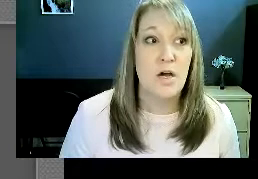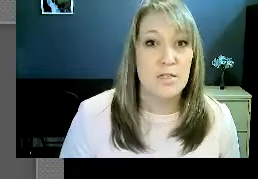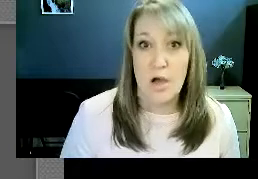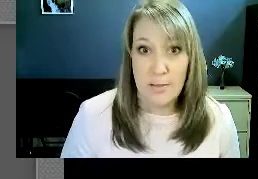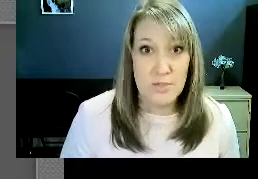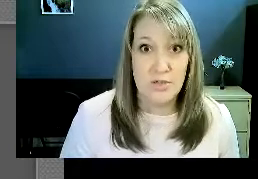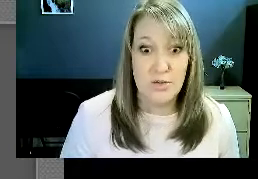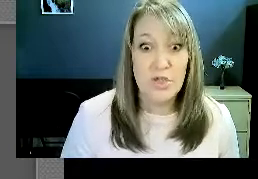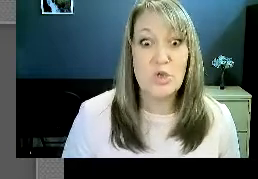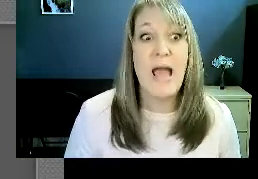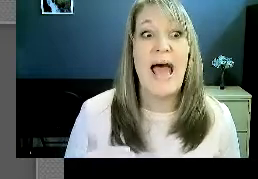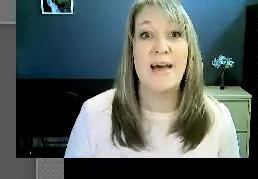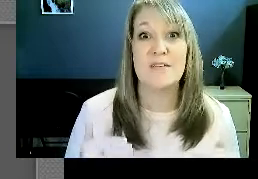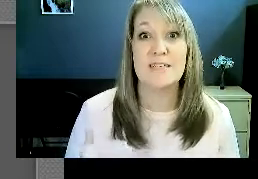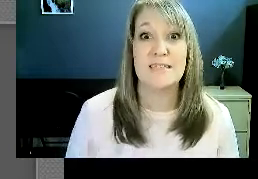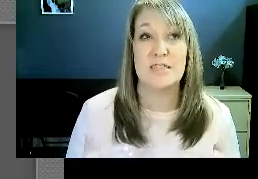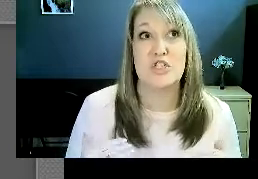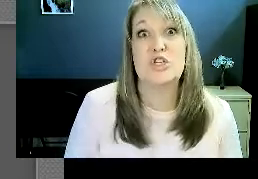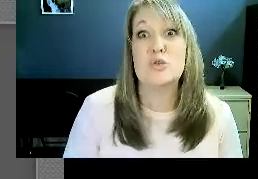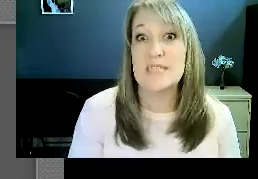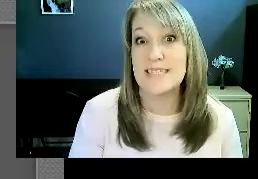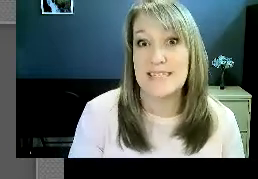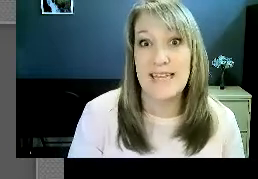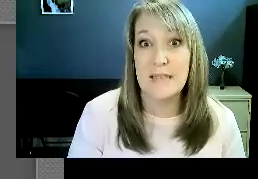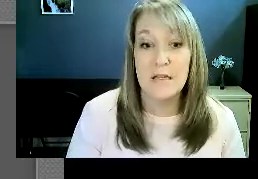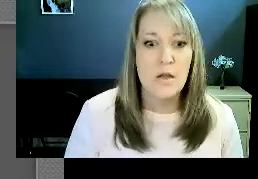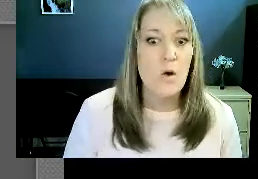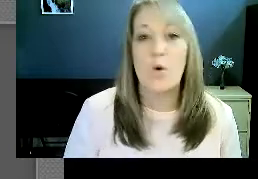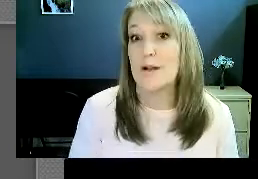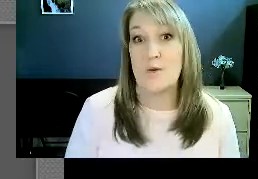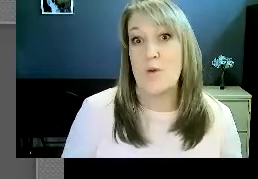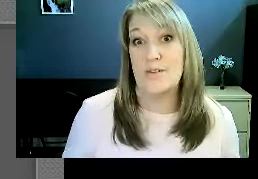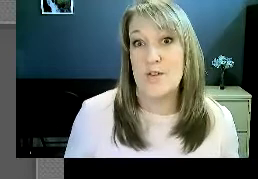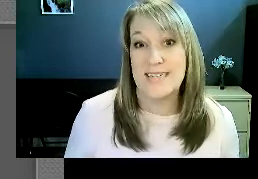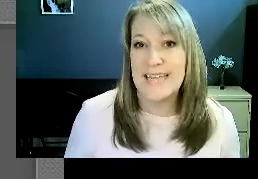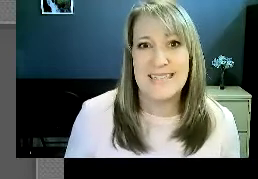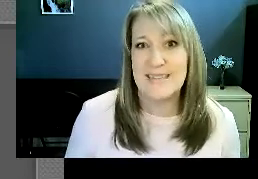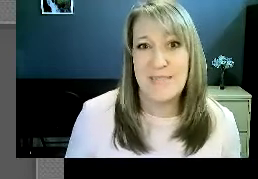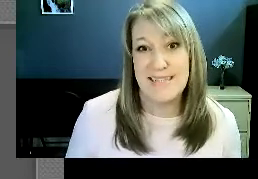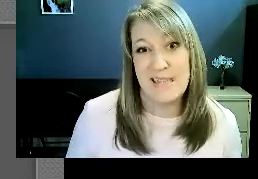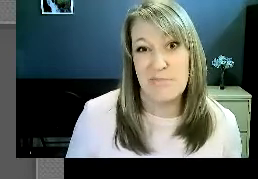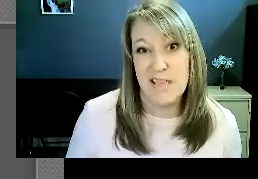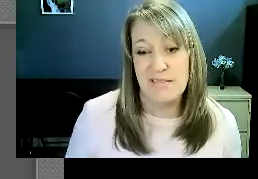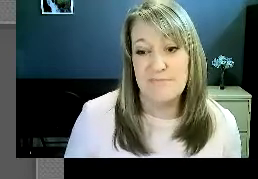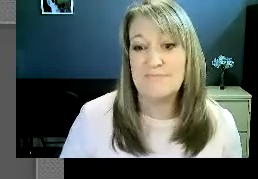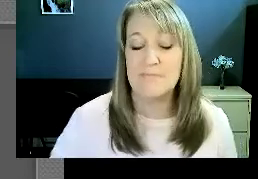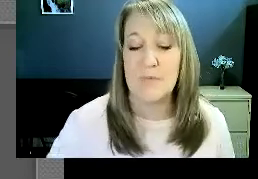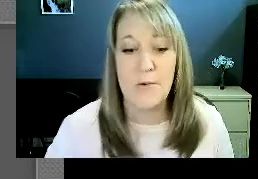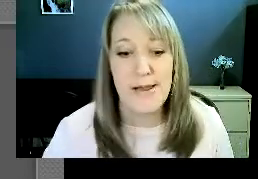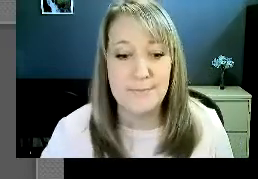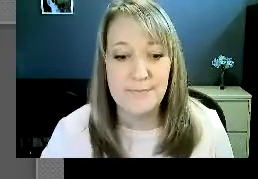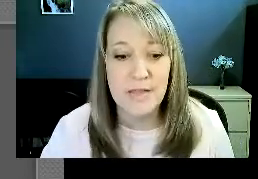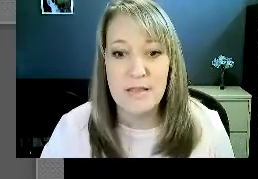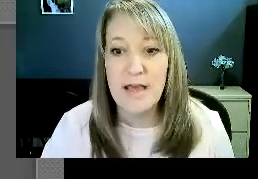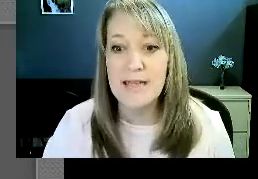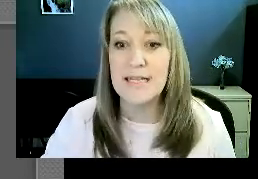It's not optional. You have to use it to sign it, or what you're trying to say doesn't mean the same thing. All